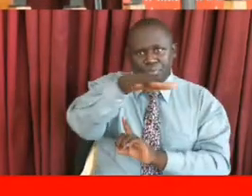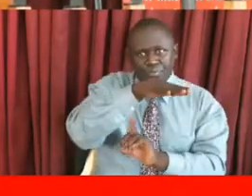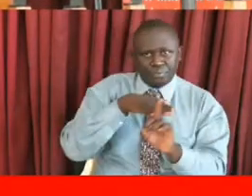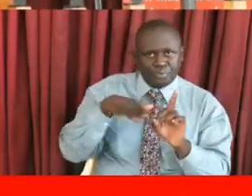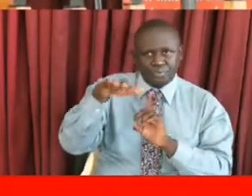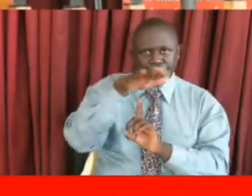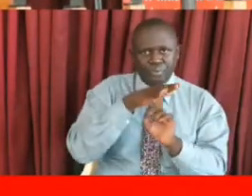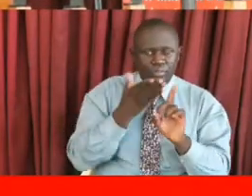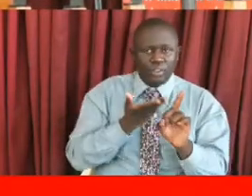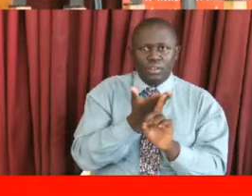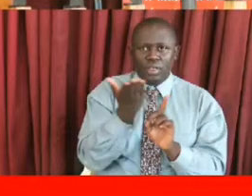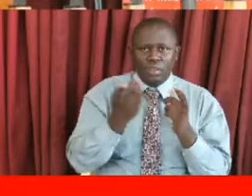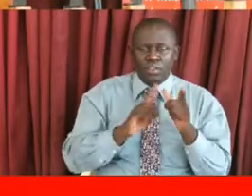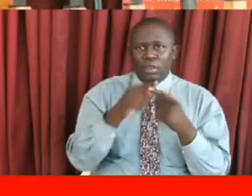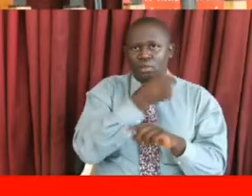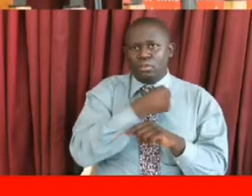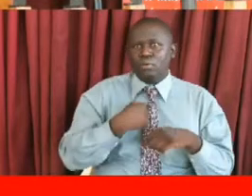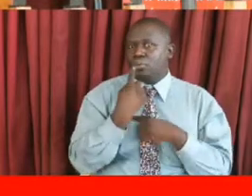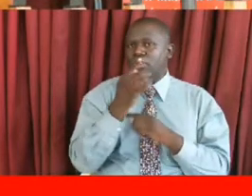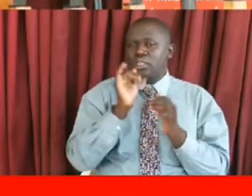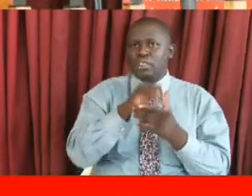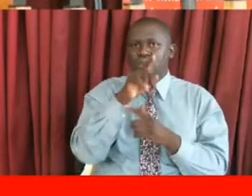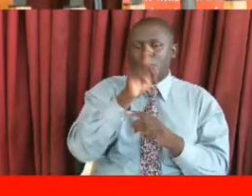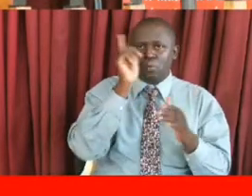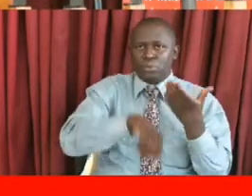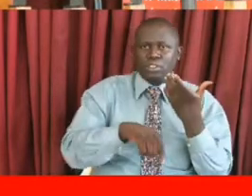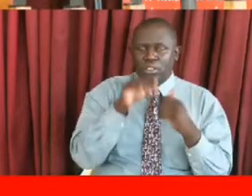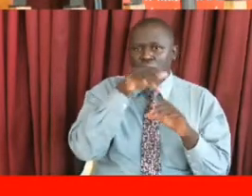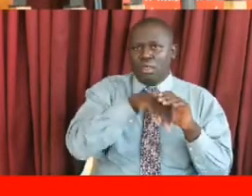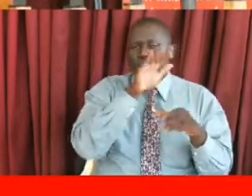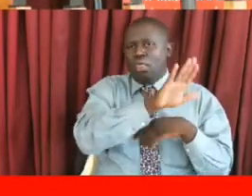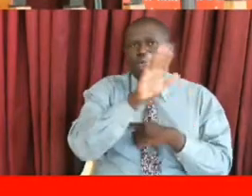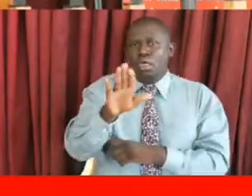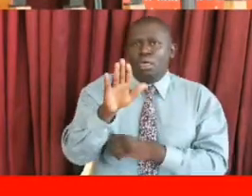there then we say you are in his divine